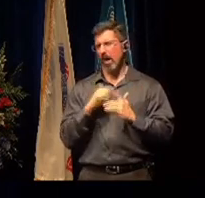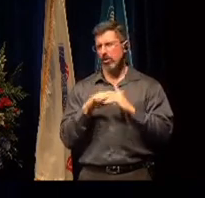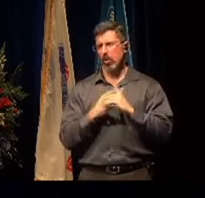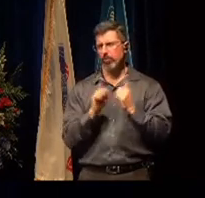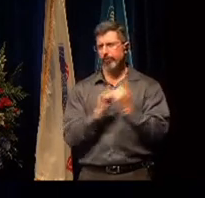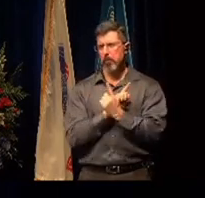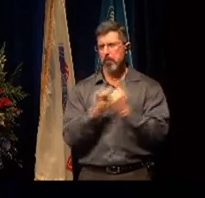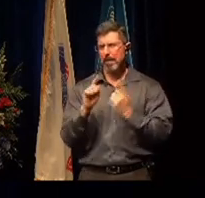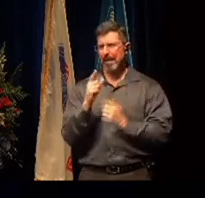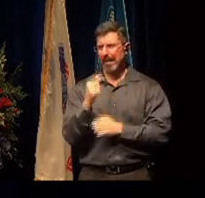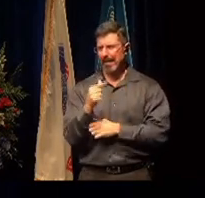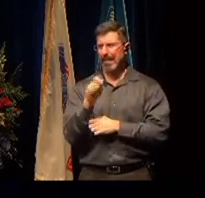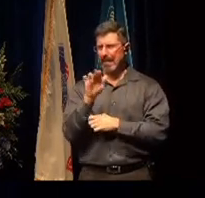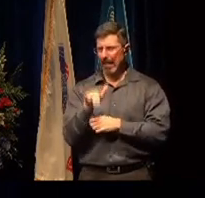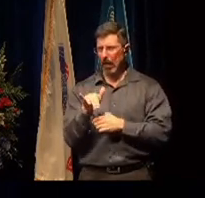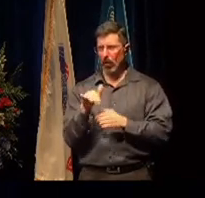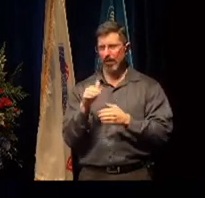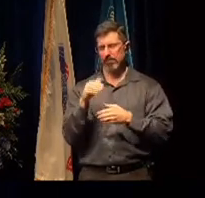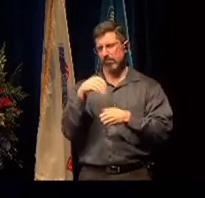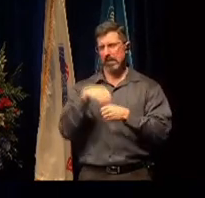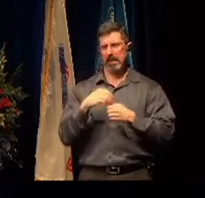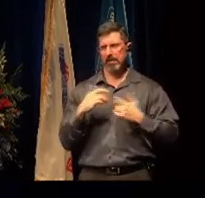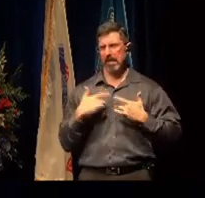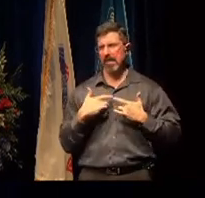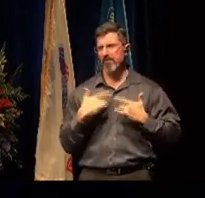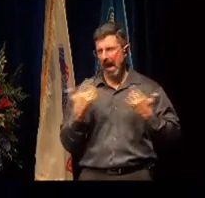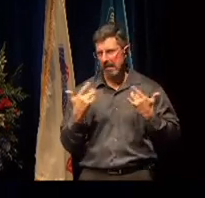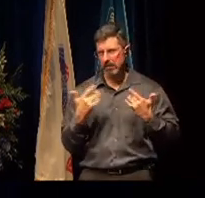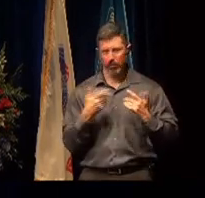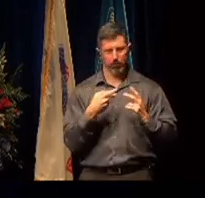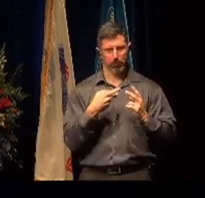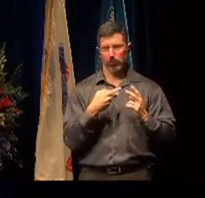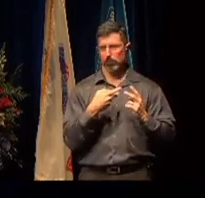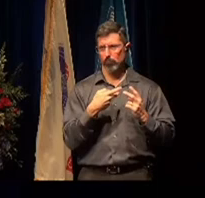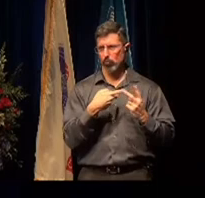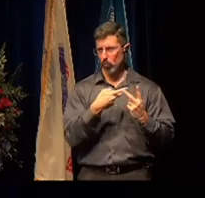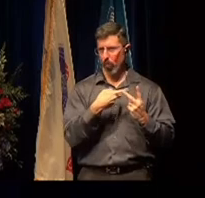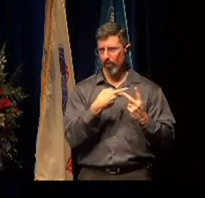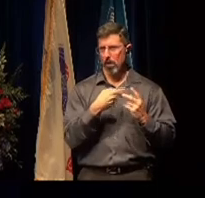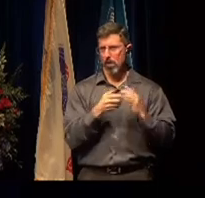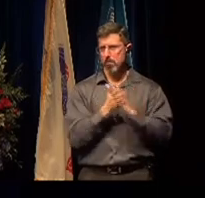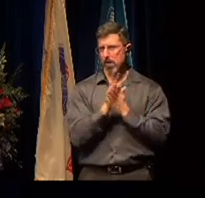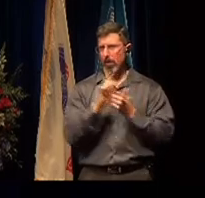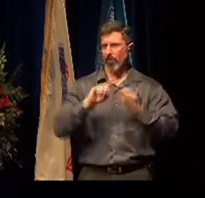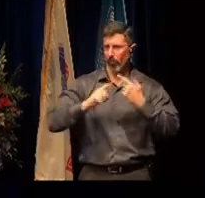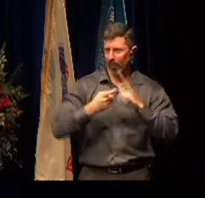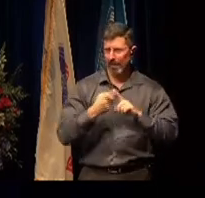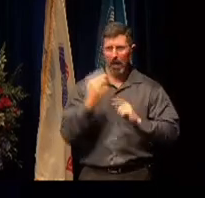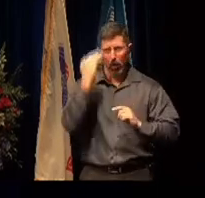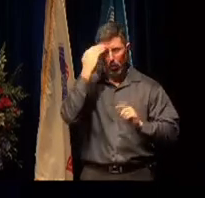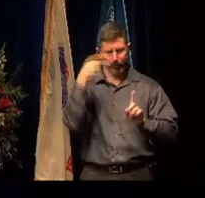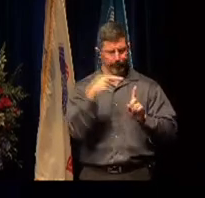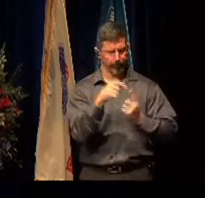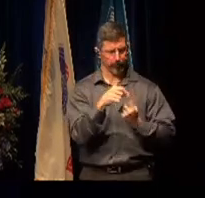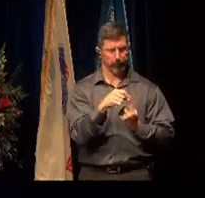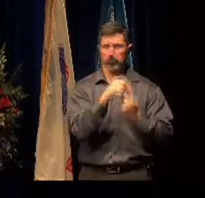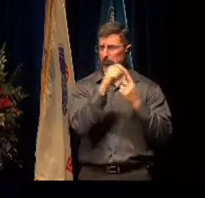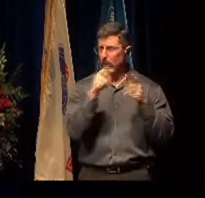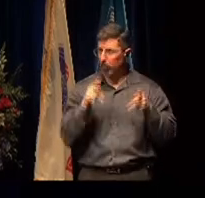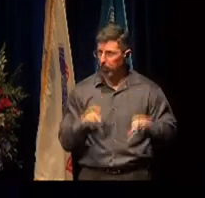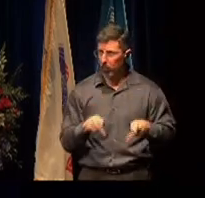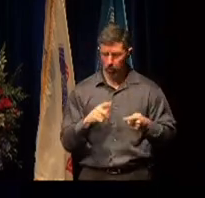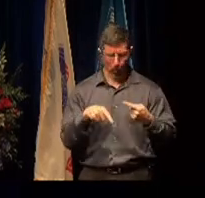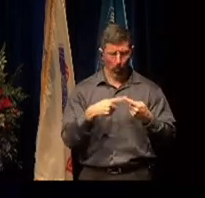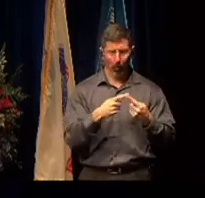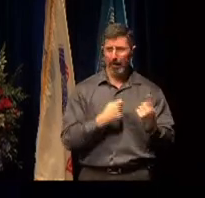events. We became acquaintances, but I knew that he was unique in regard to his presence when he would